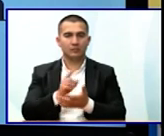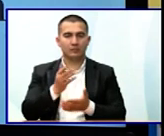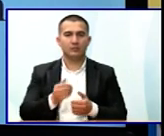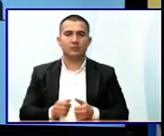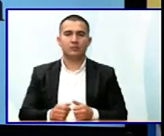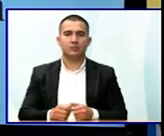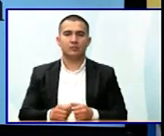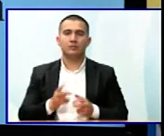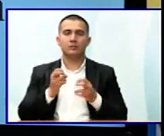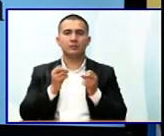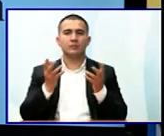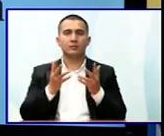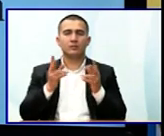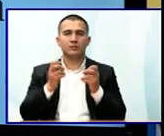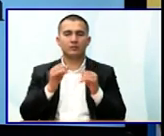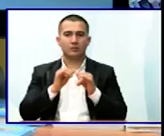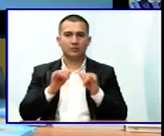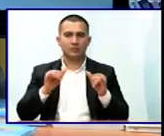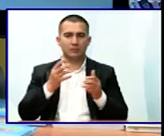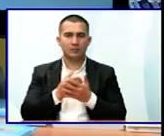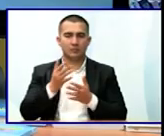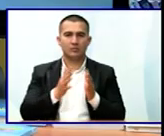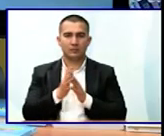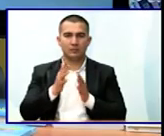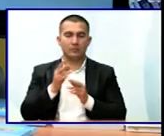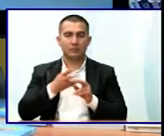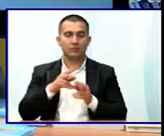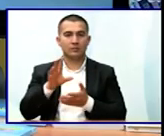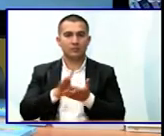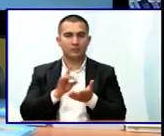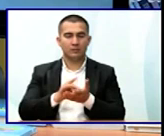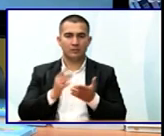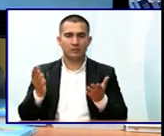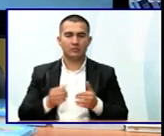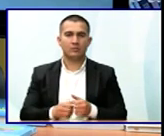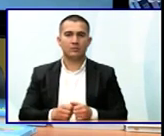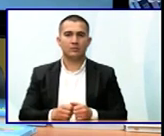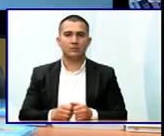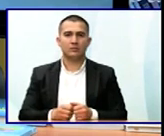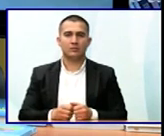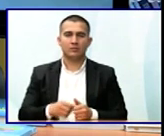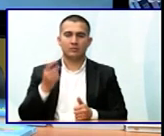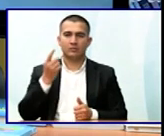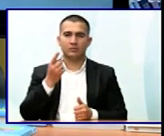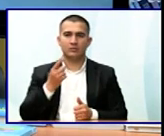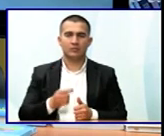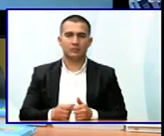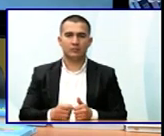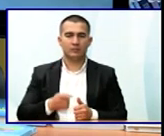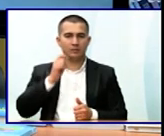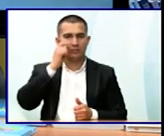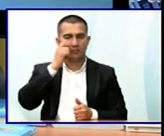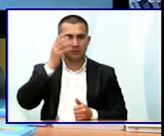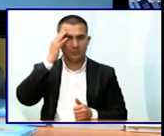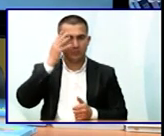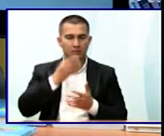berasiz. Demak, daftarimizni olib yozishni boshlaymiz. Demak, birinchi, piyoz